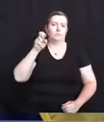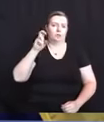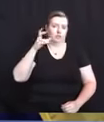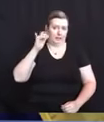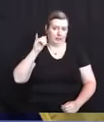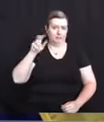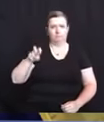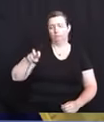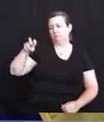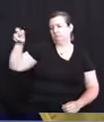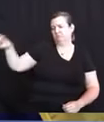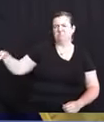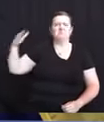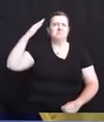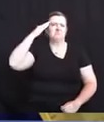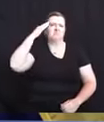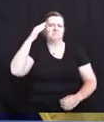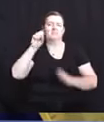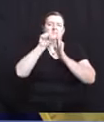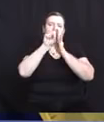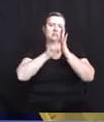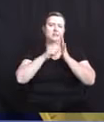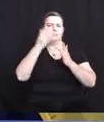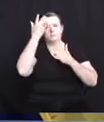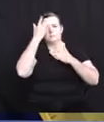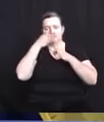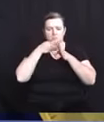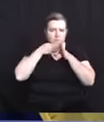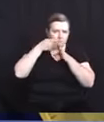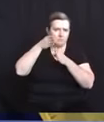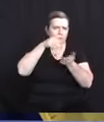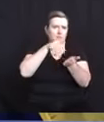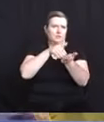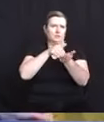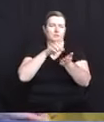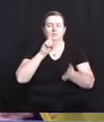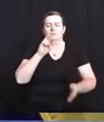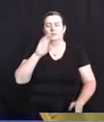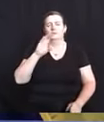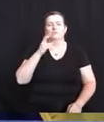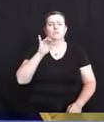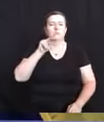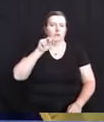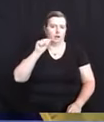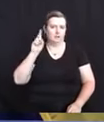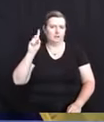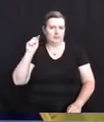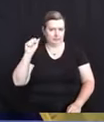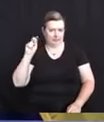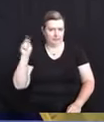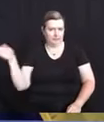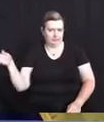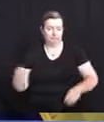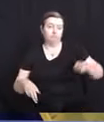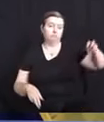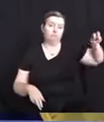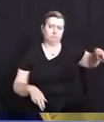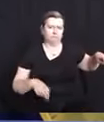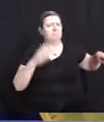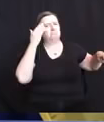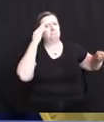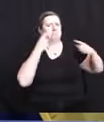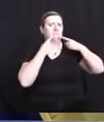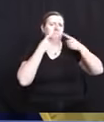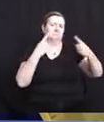familiar face, the state's epidemiologist, Dr. Christina Tan. The guy to my left, another person who needs no introduction, Superintendent of the State